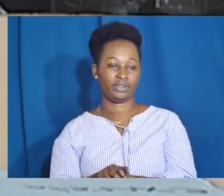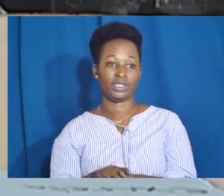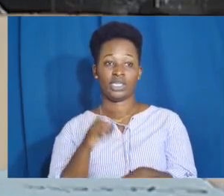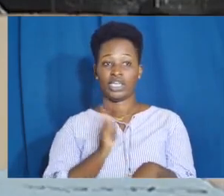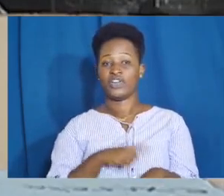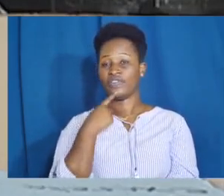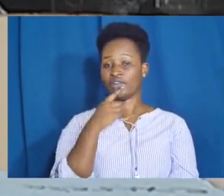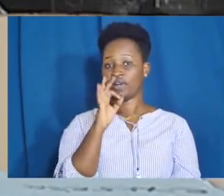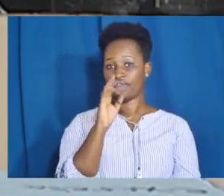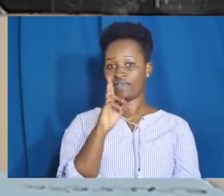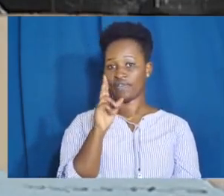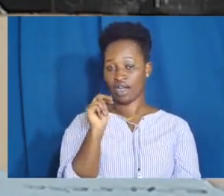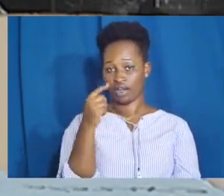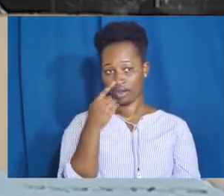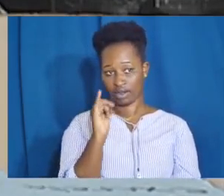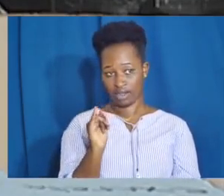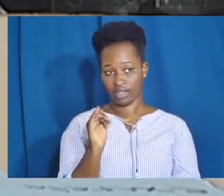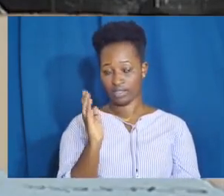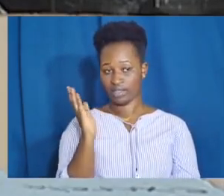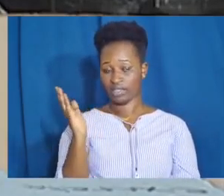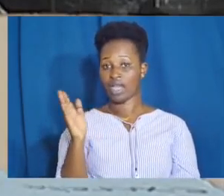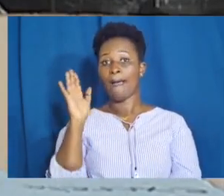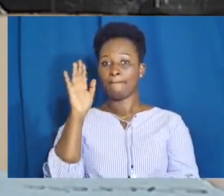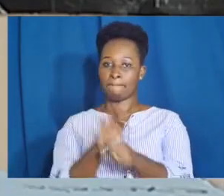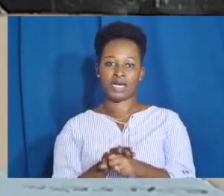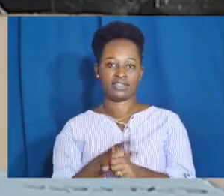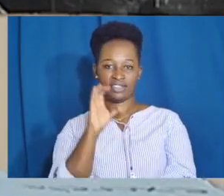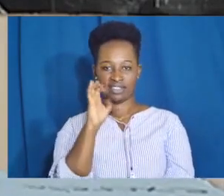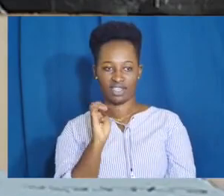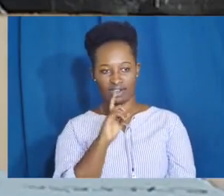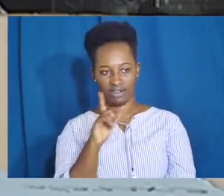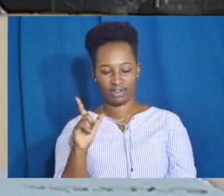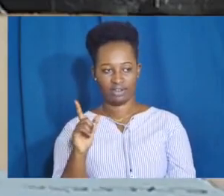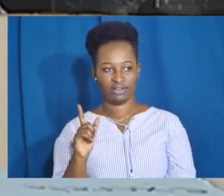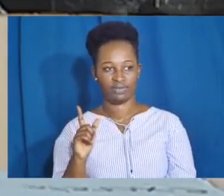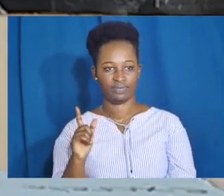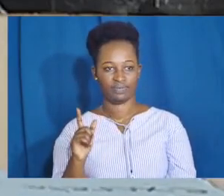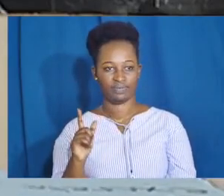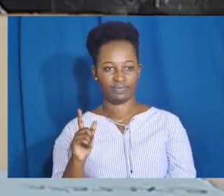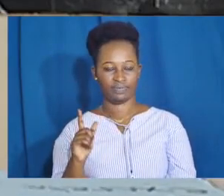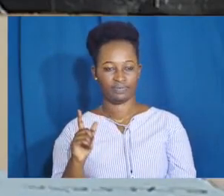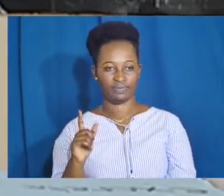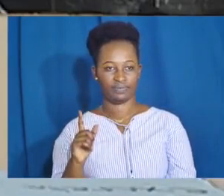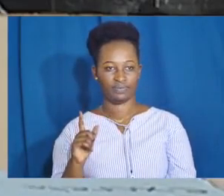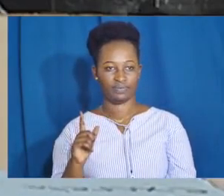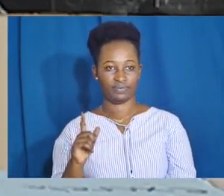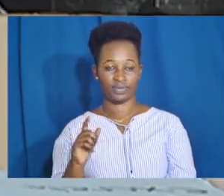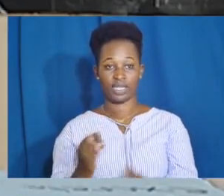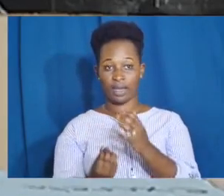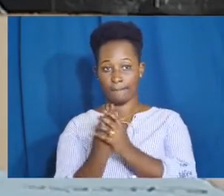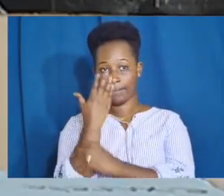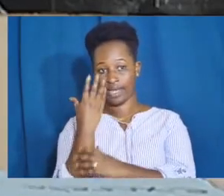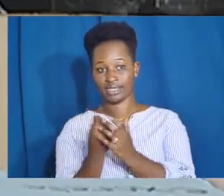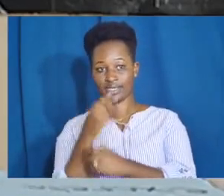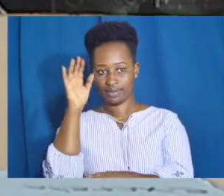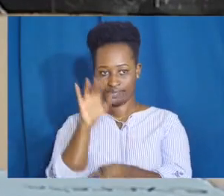we talk about fungi, these are multicellular. They have many cells. Plants